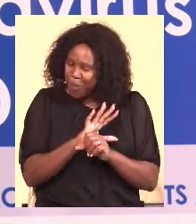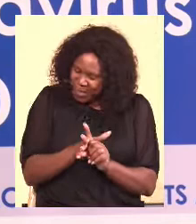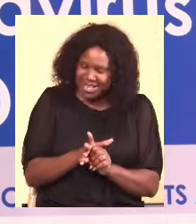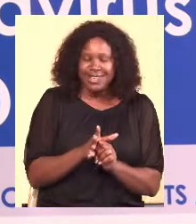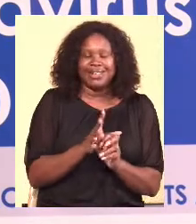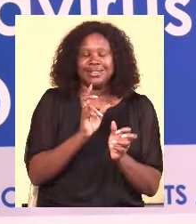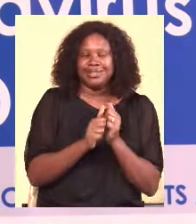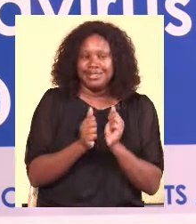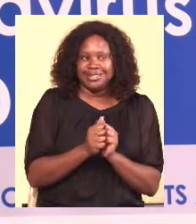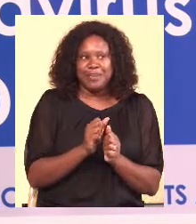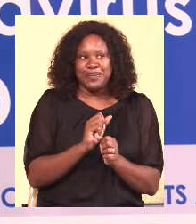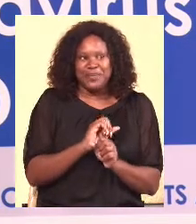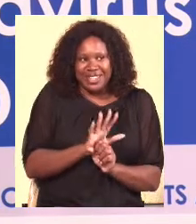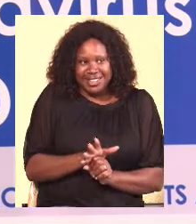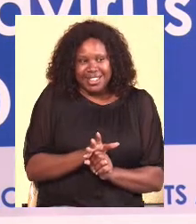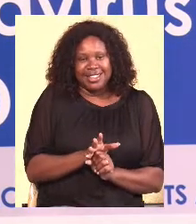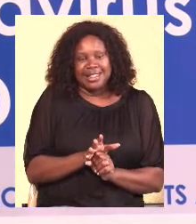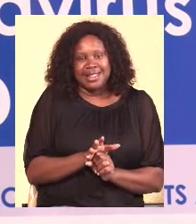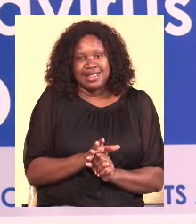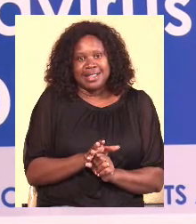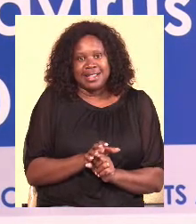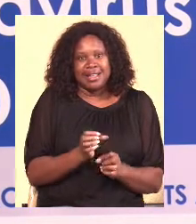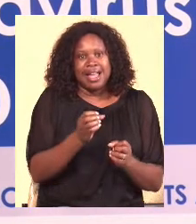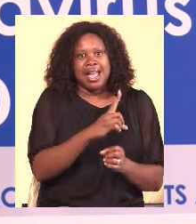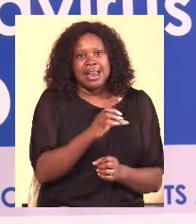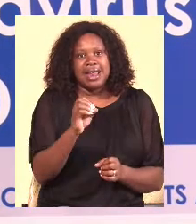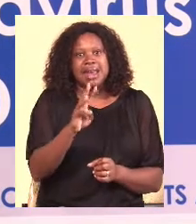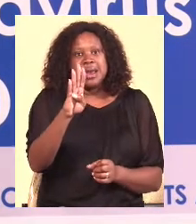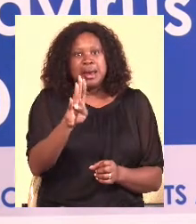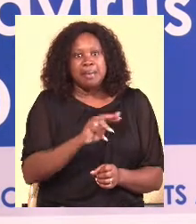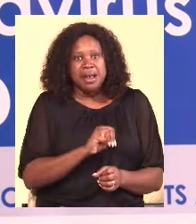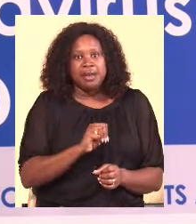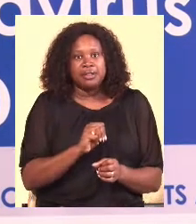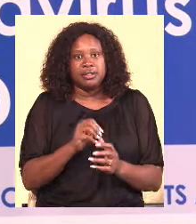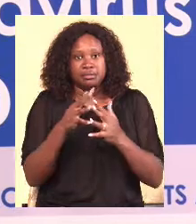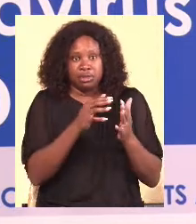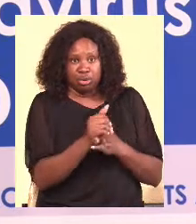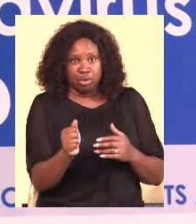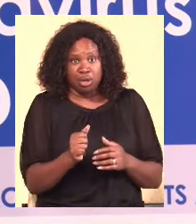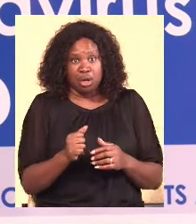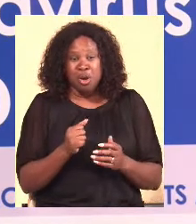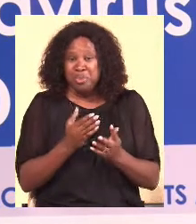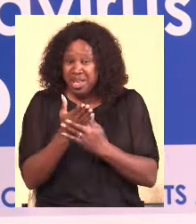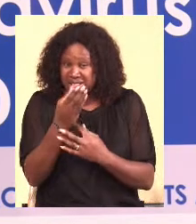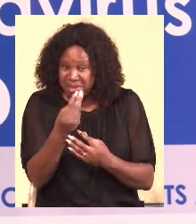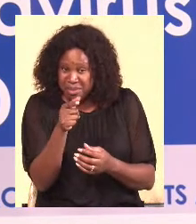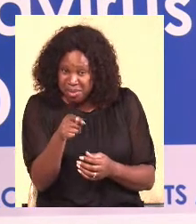response package, providing for about $10 billion US. Are we accessing that funds to support